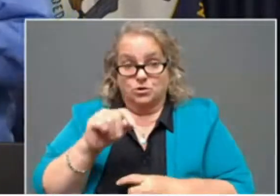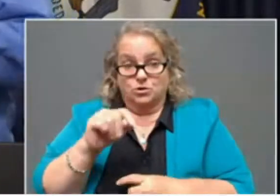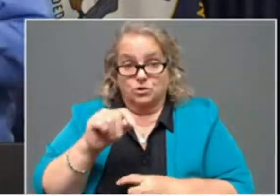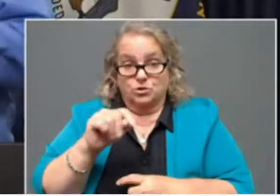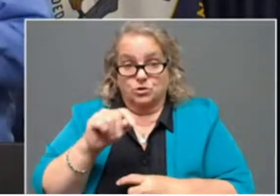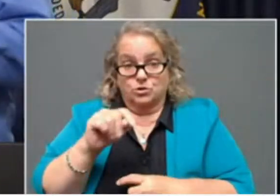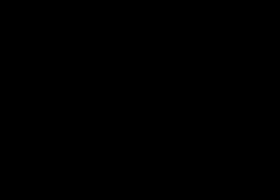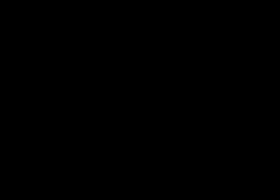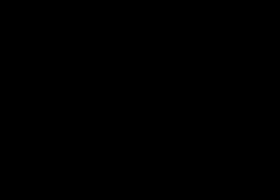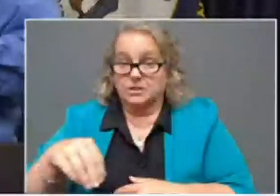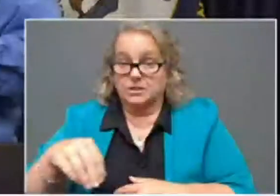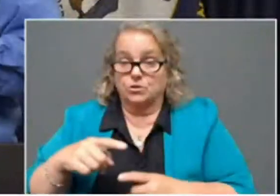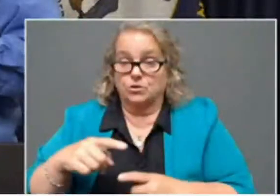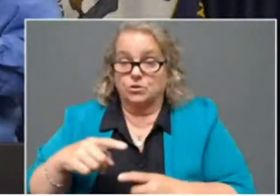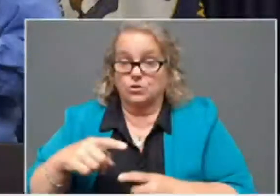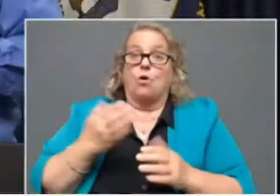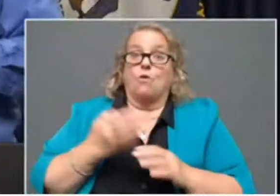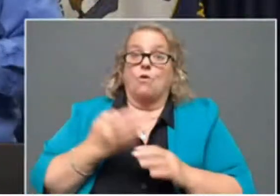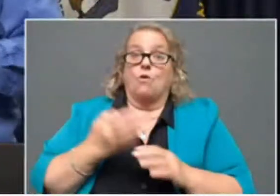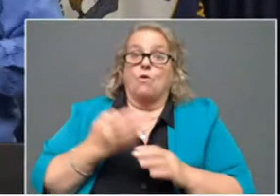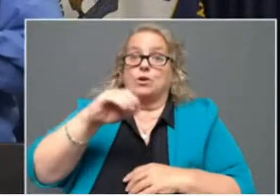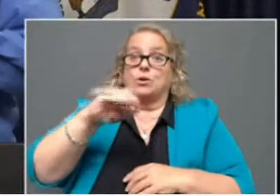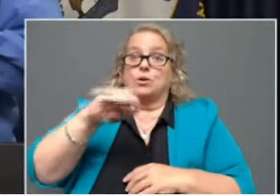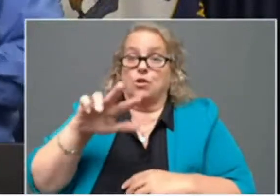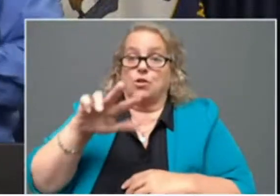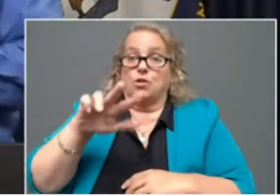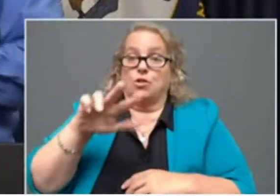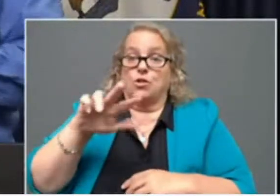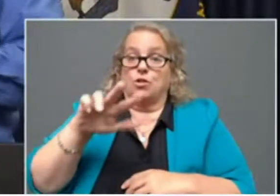to a little over 30%, about 31%,